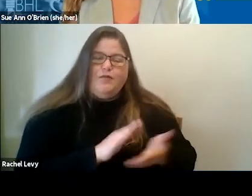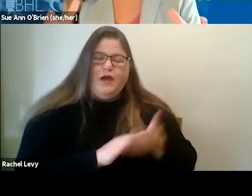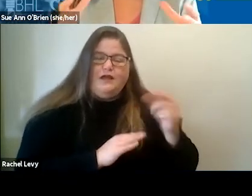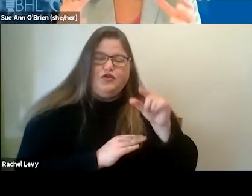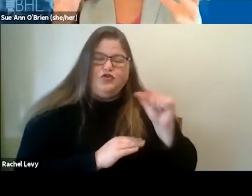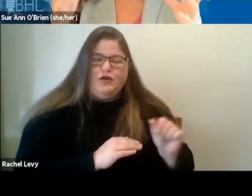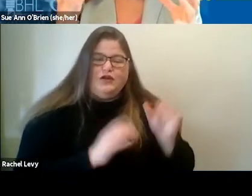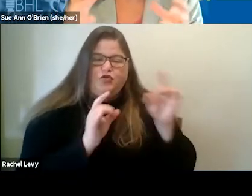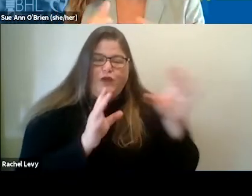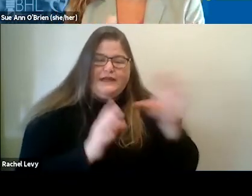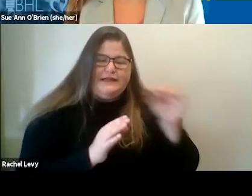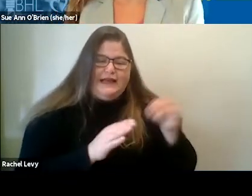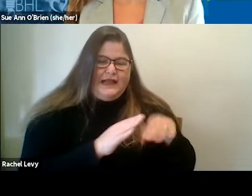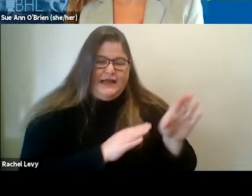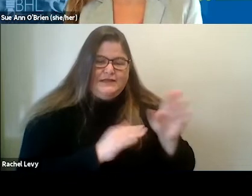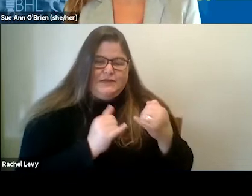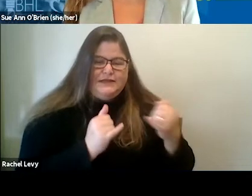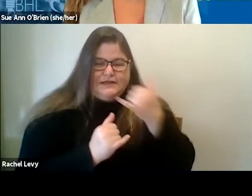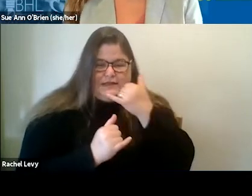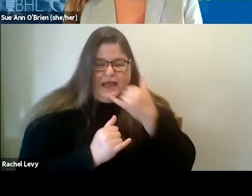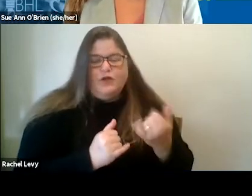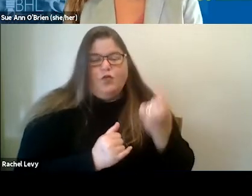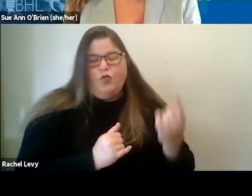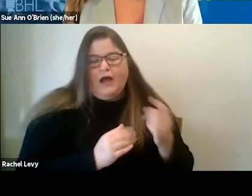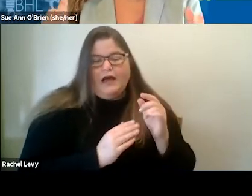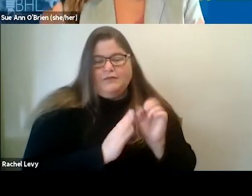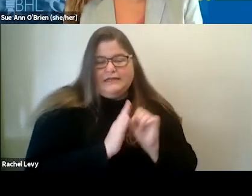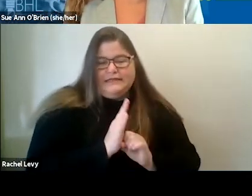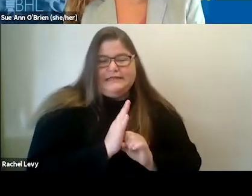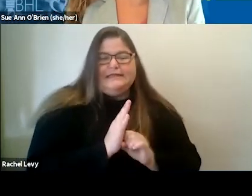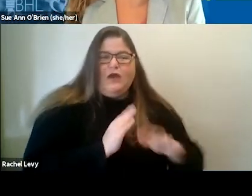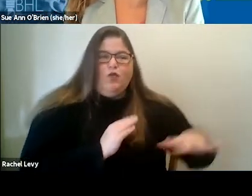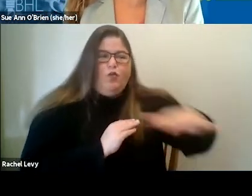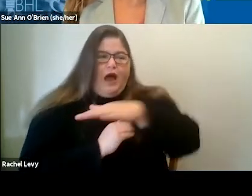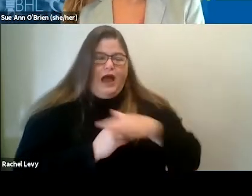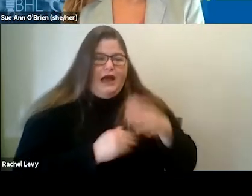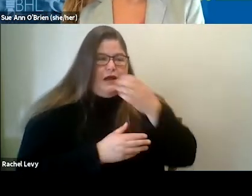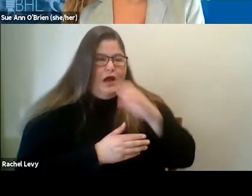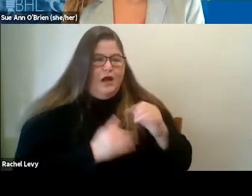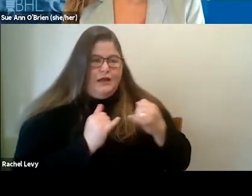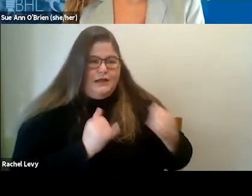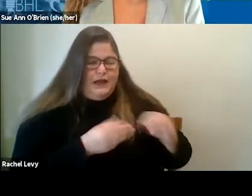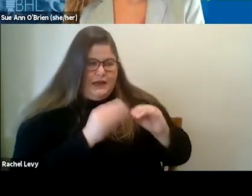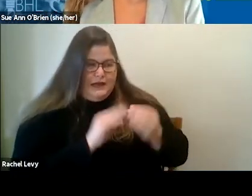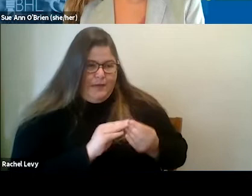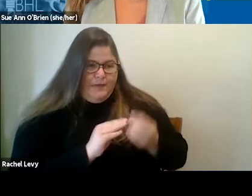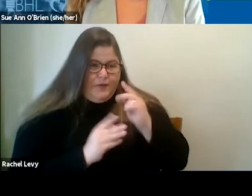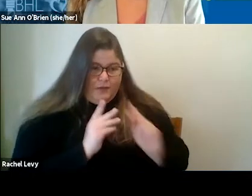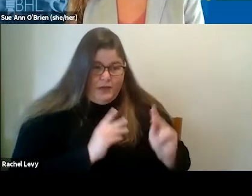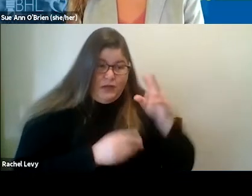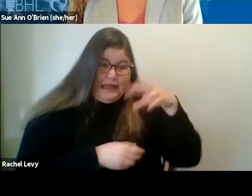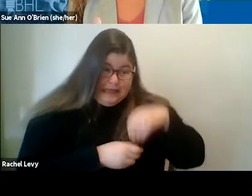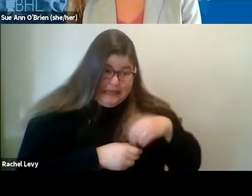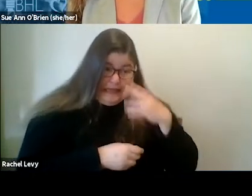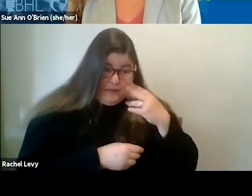Line, which is it's one statewide hotline number for people in crisis, and